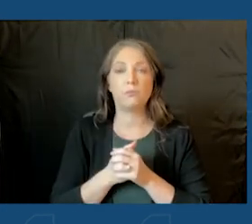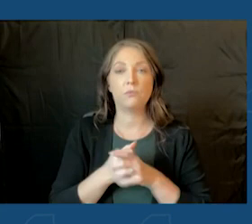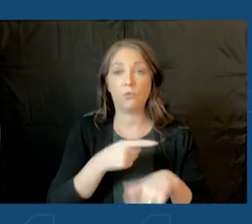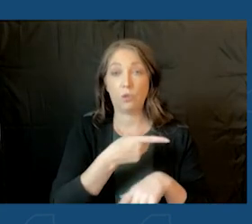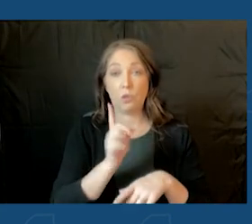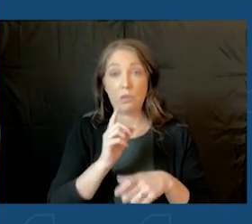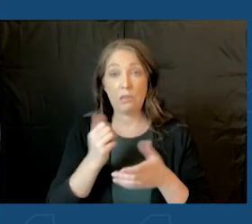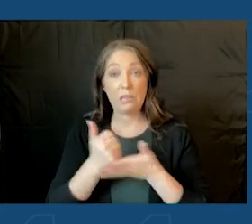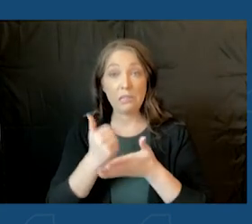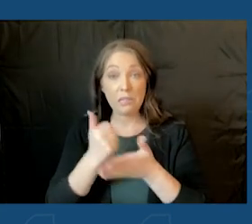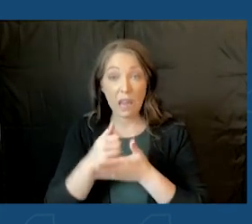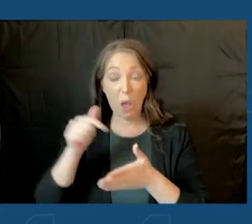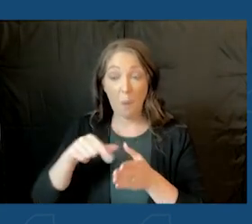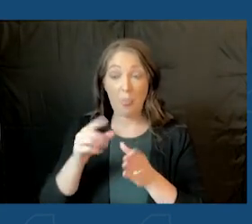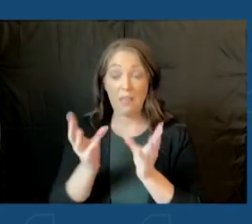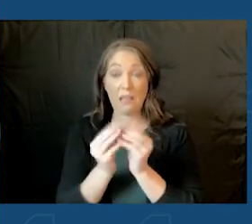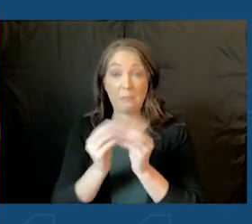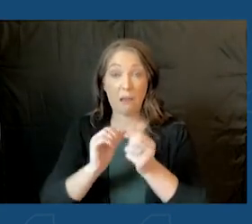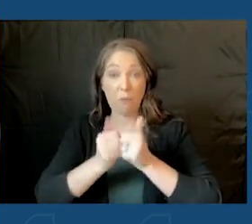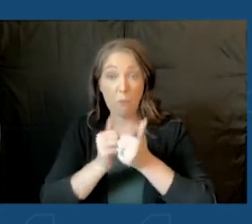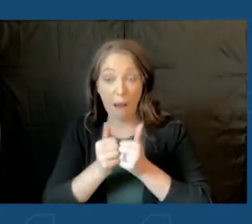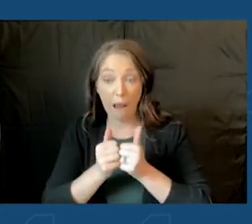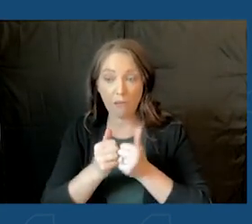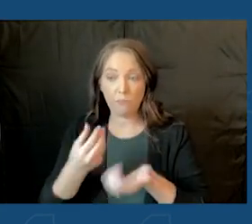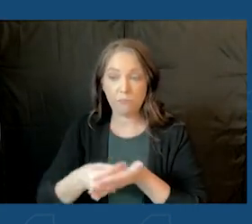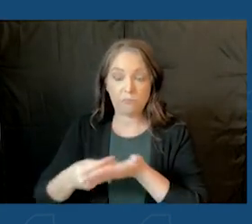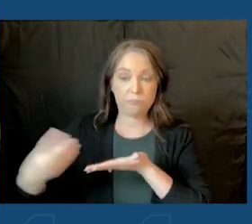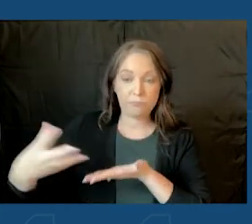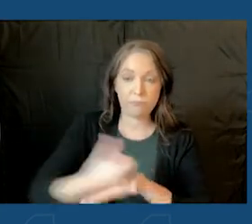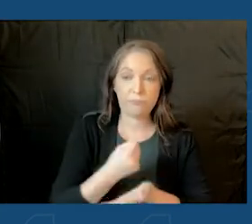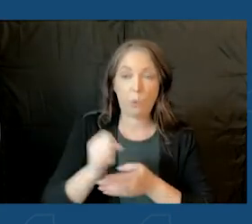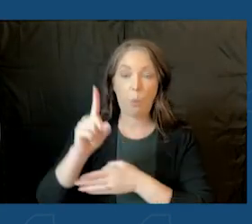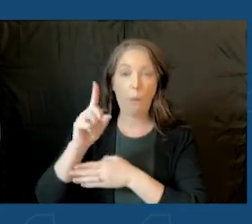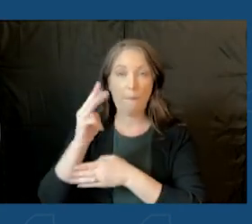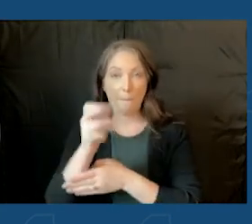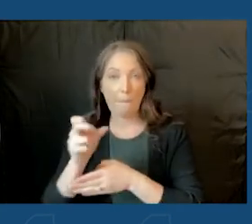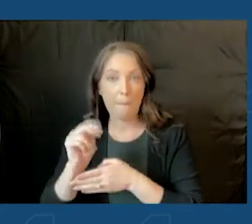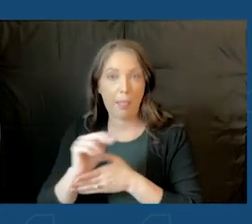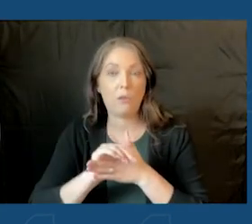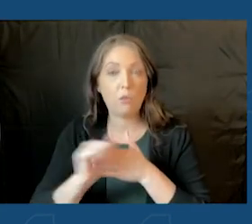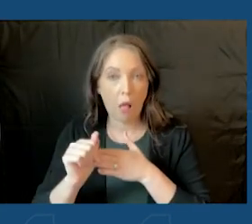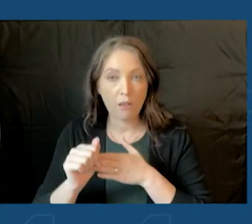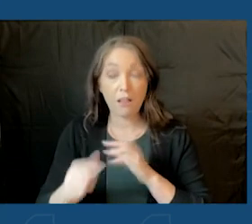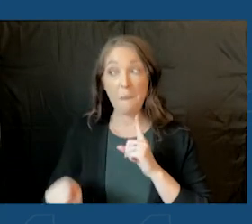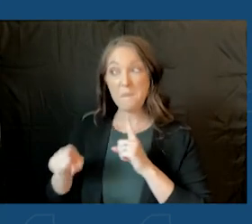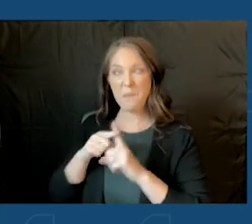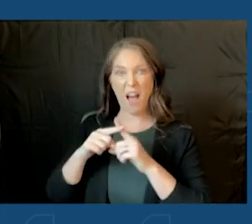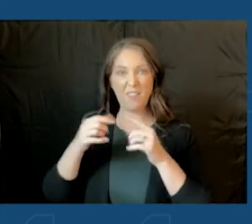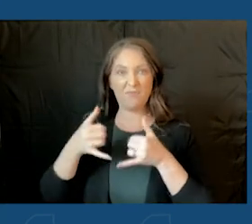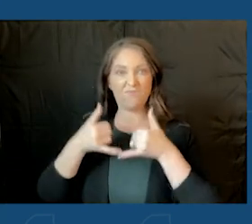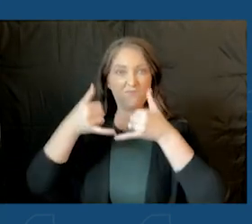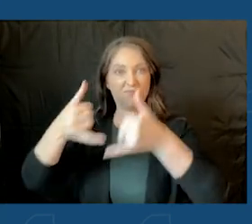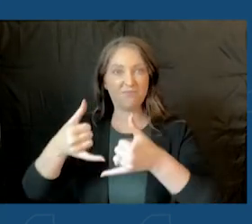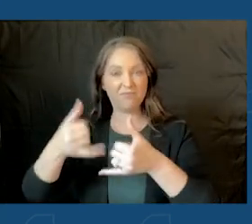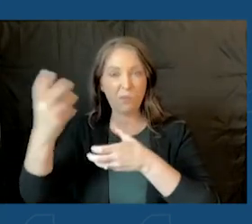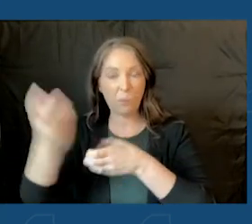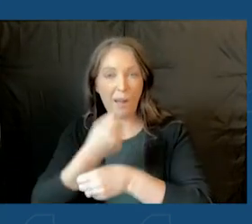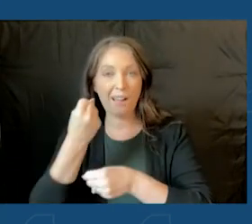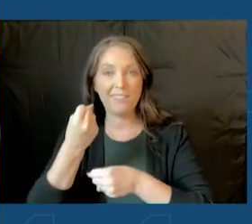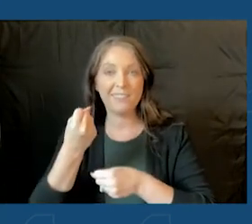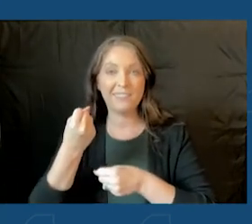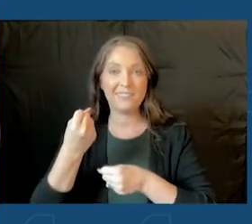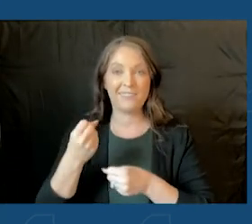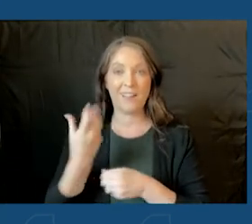draw over 1 million annually, and she claimed victories and a distinguished career as an